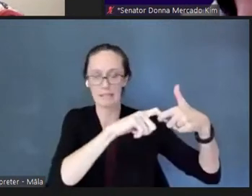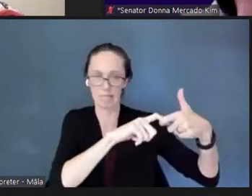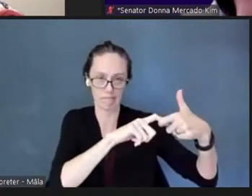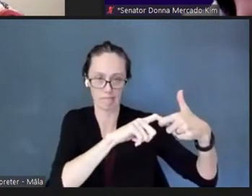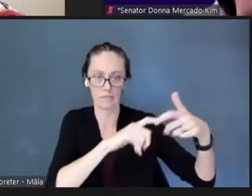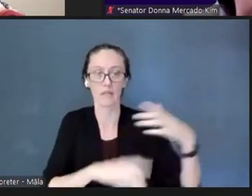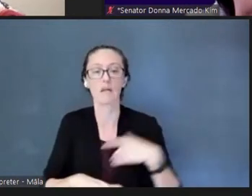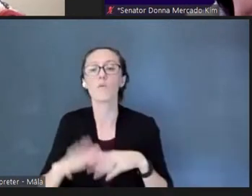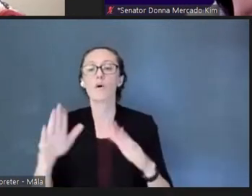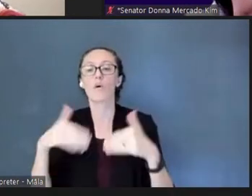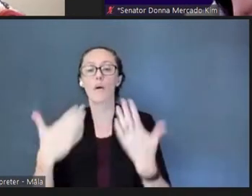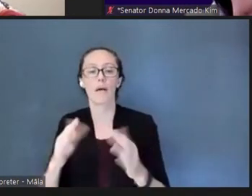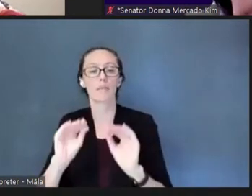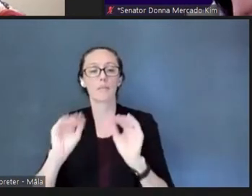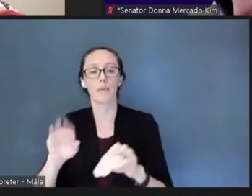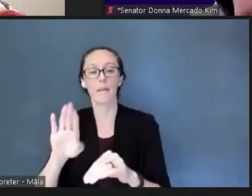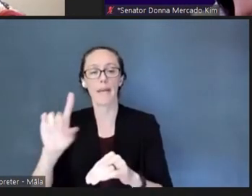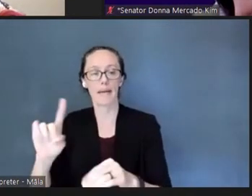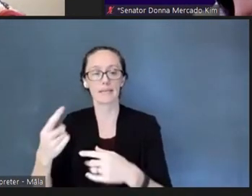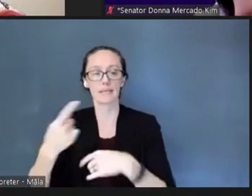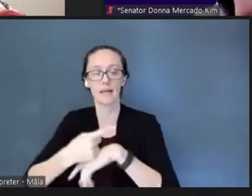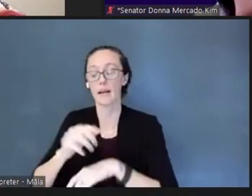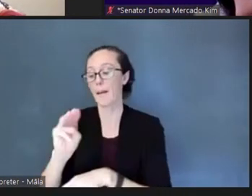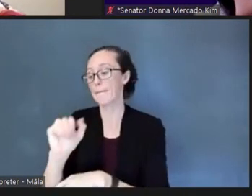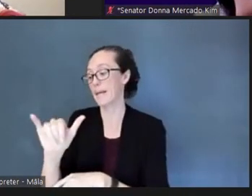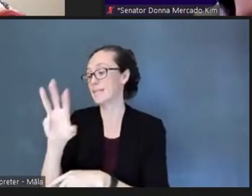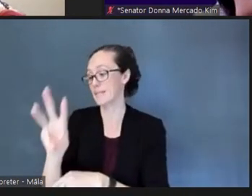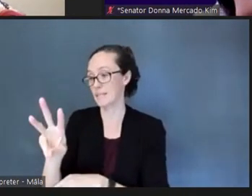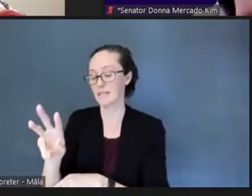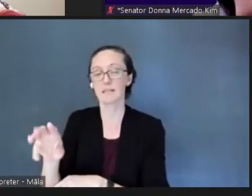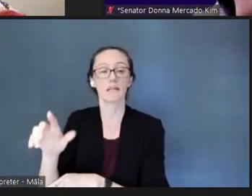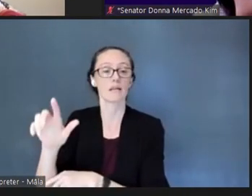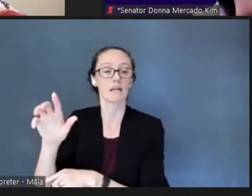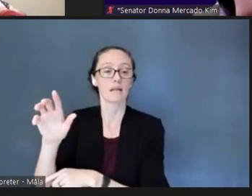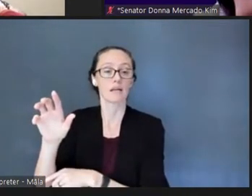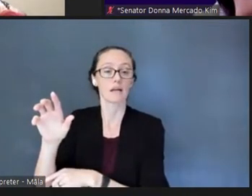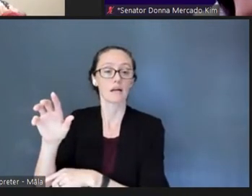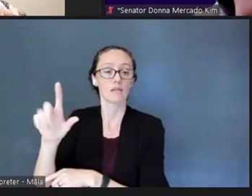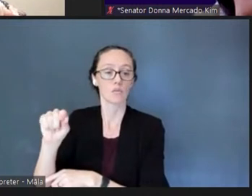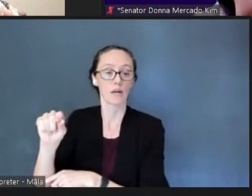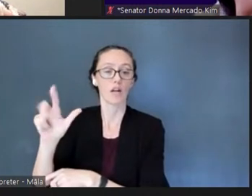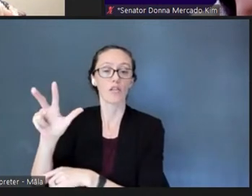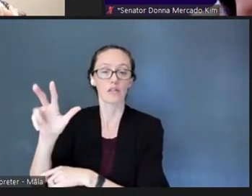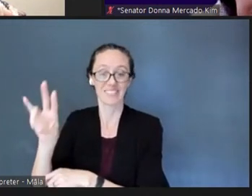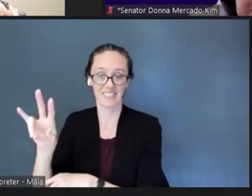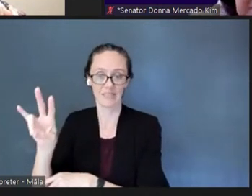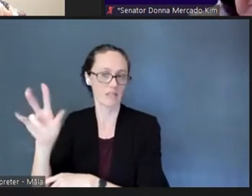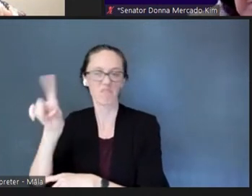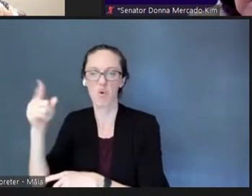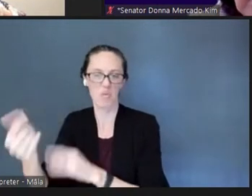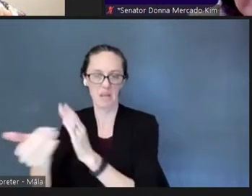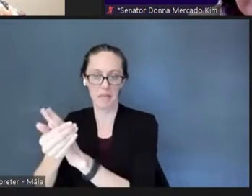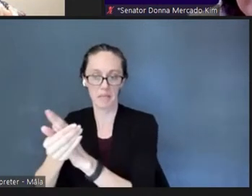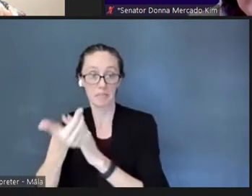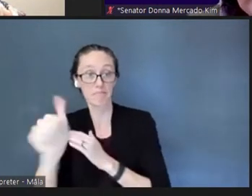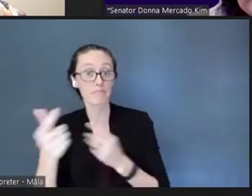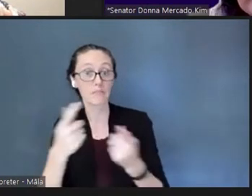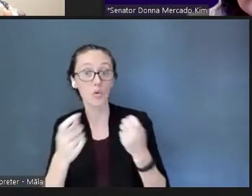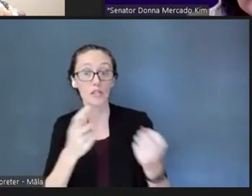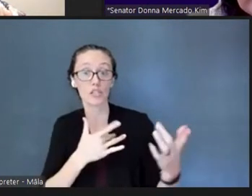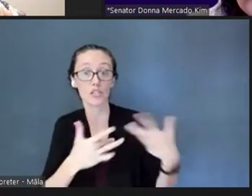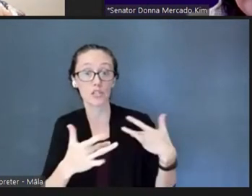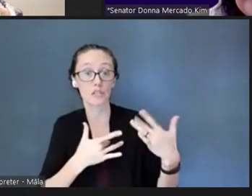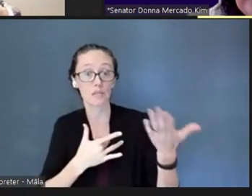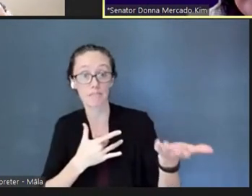we'll just put a bad date on it, May 6, 2137, and that's the only amendment. Questions or concerns? If not, Vice